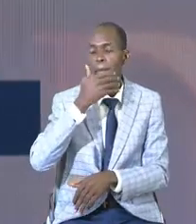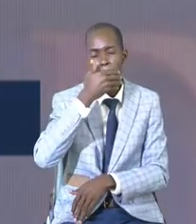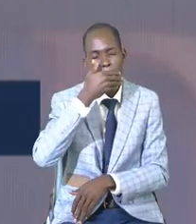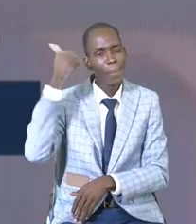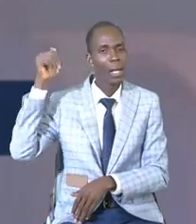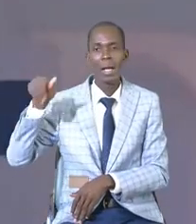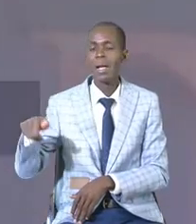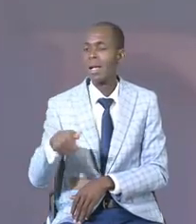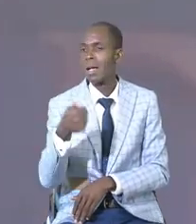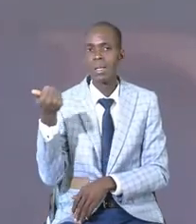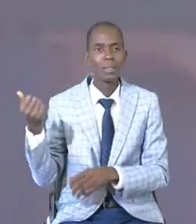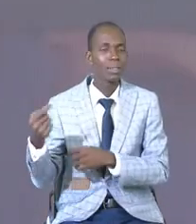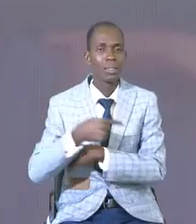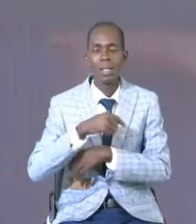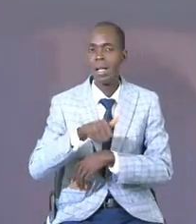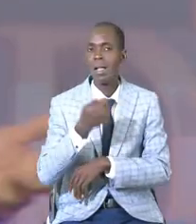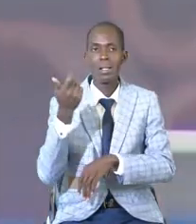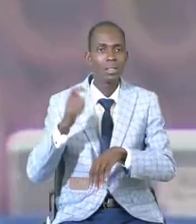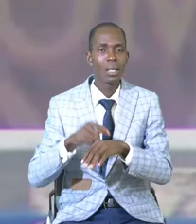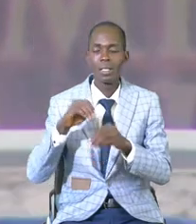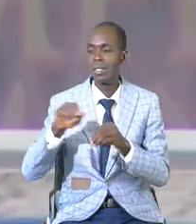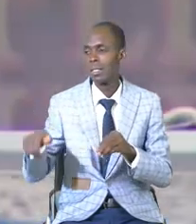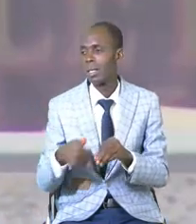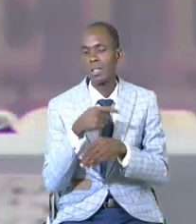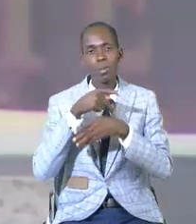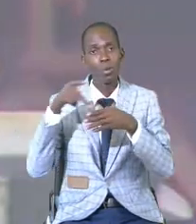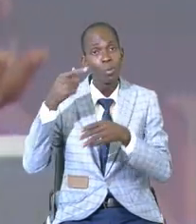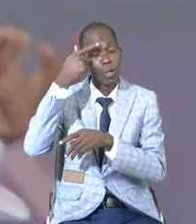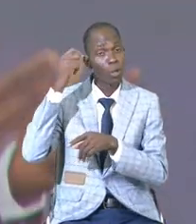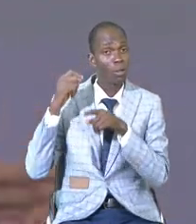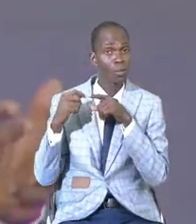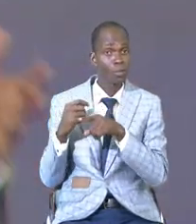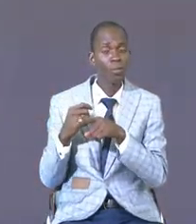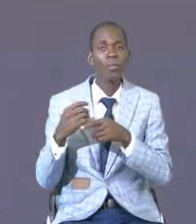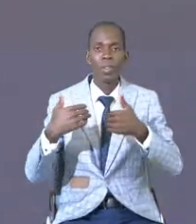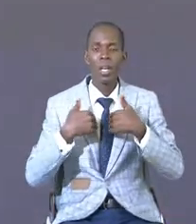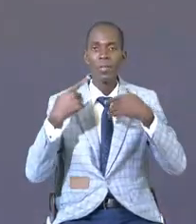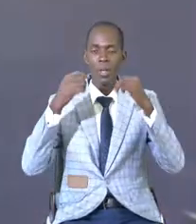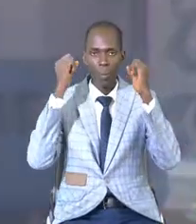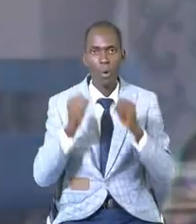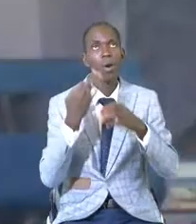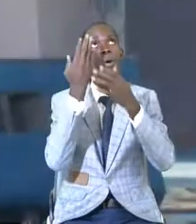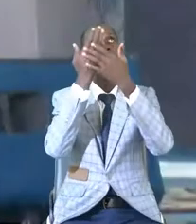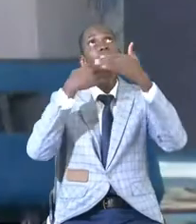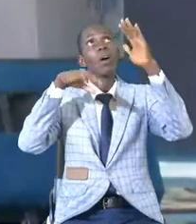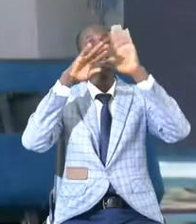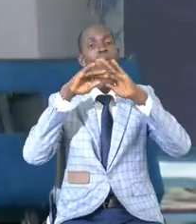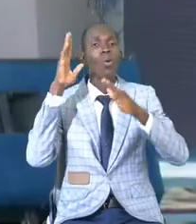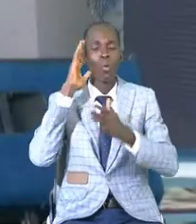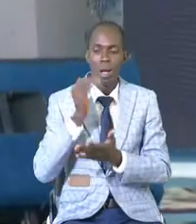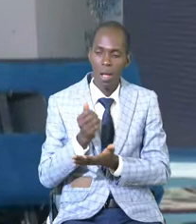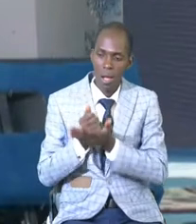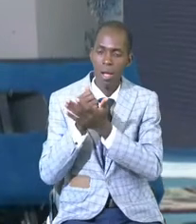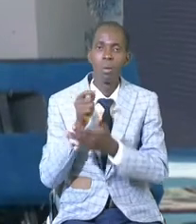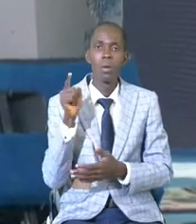day, anytime, in any profession, because the power of heaven will help you in